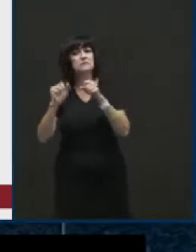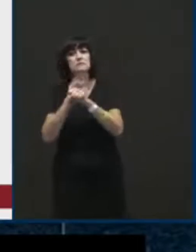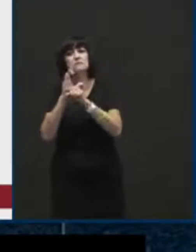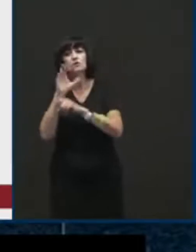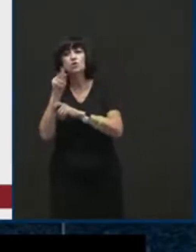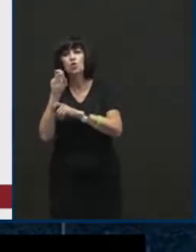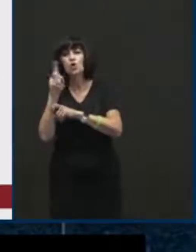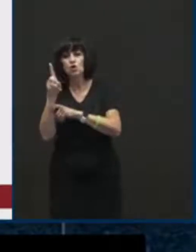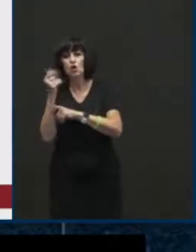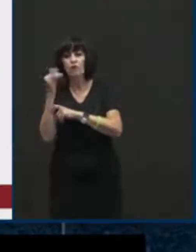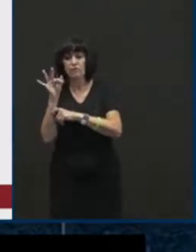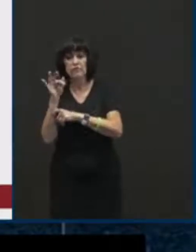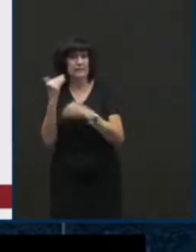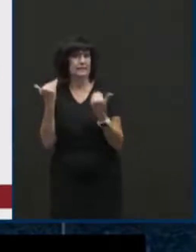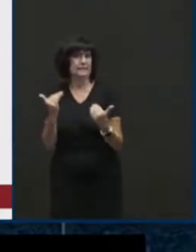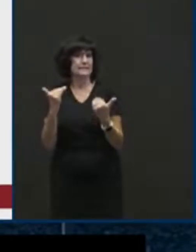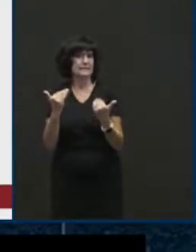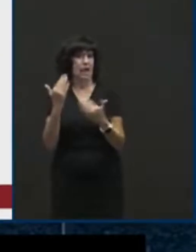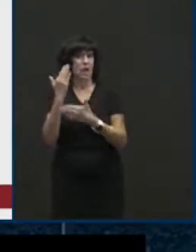influenza simultaneously.